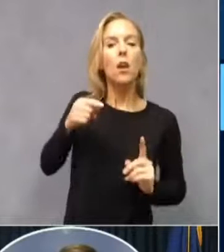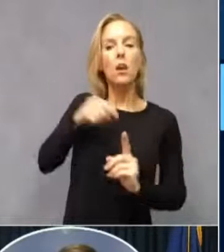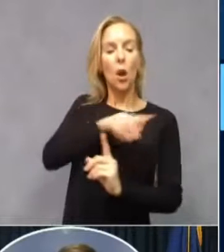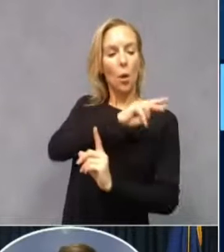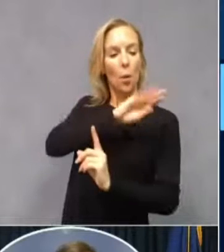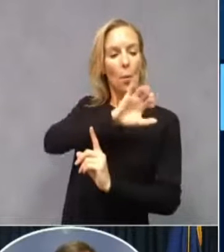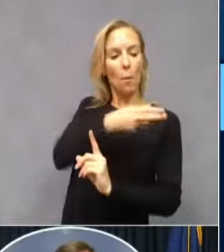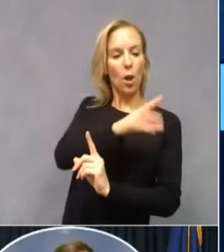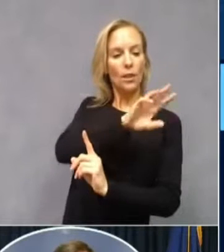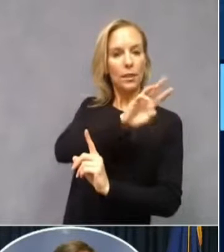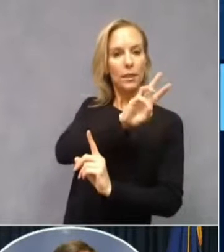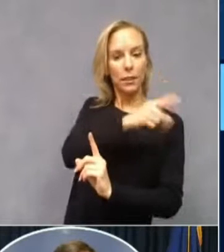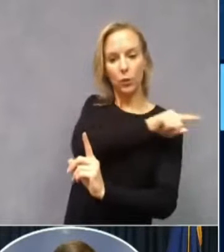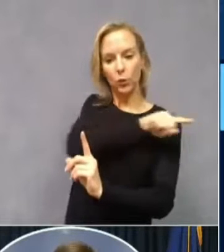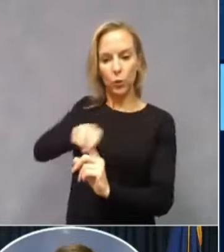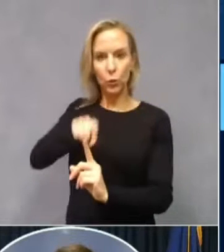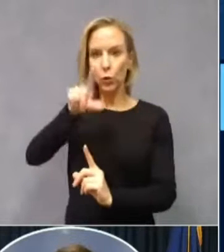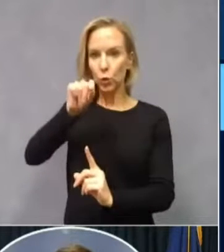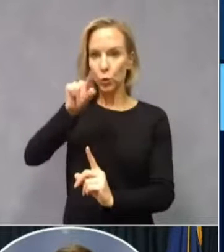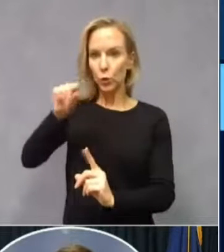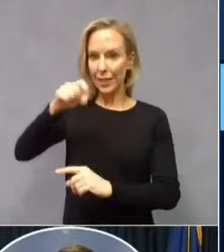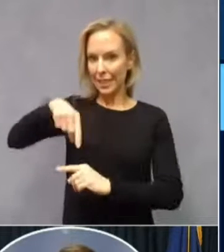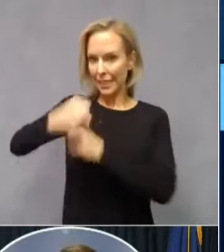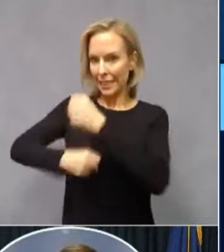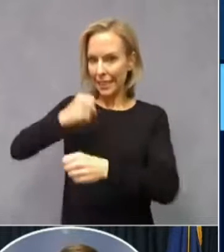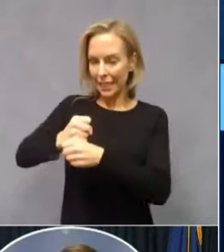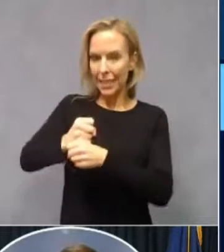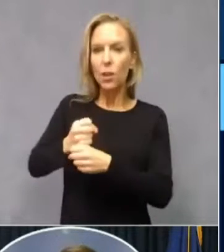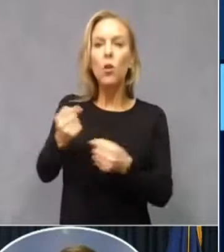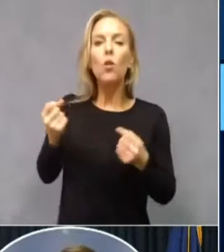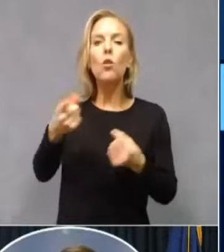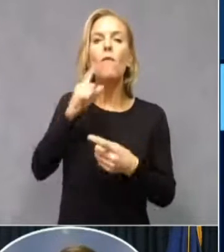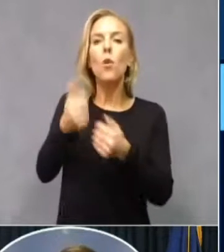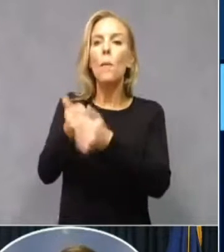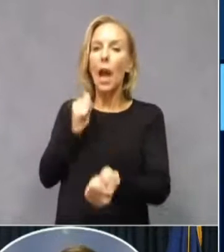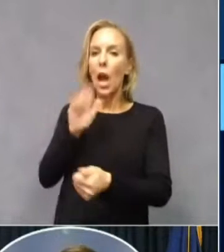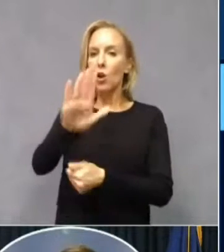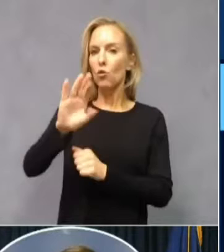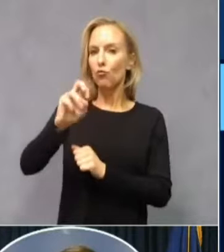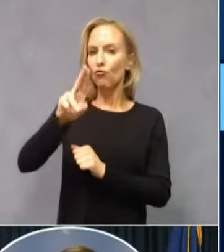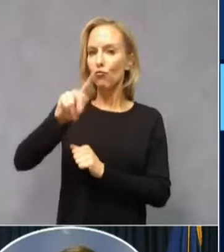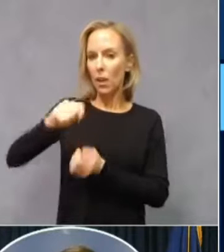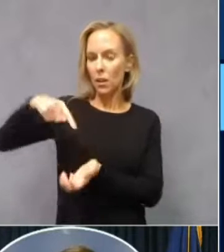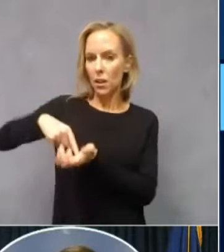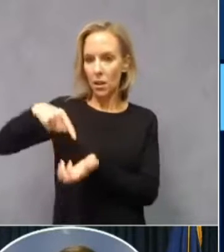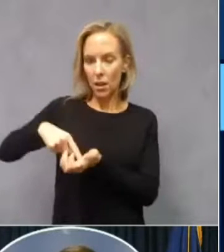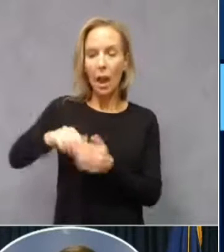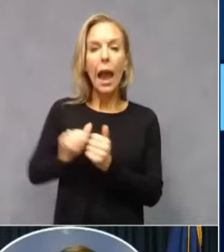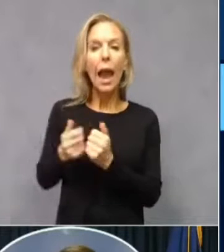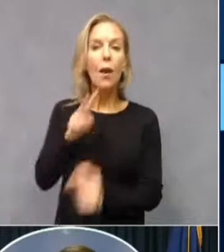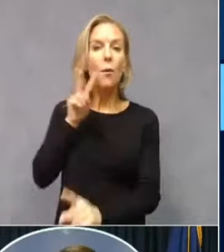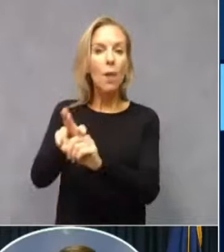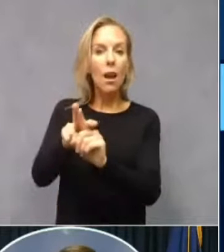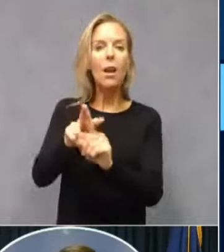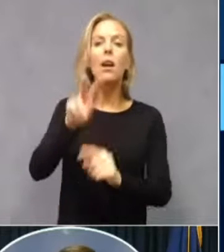2020 only. We cannot provide future rent at this point. To apply, visit